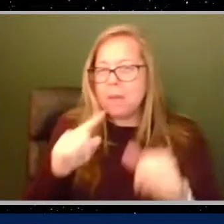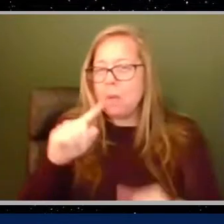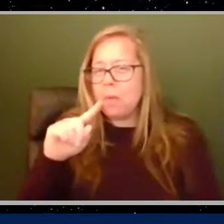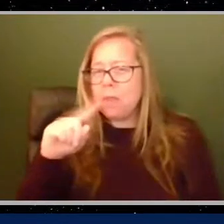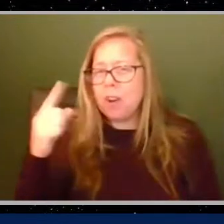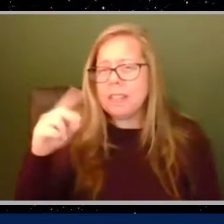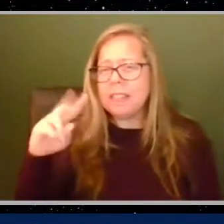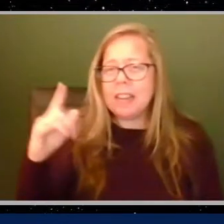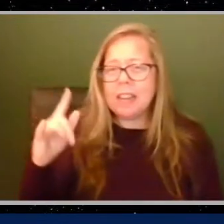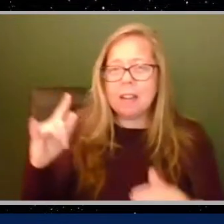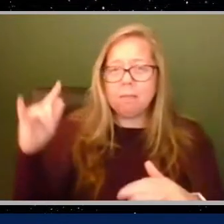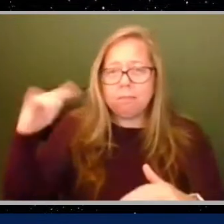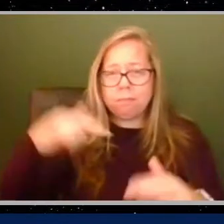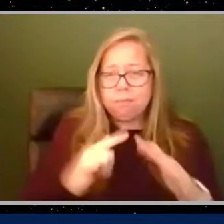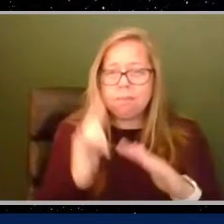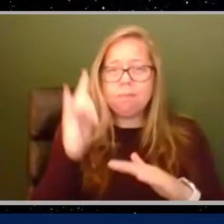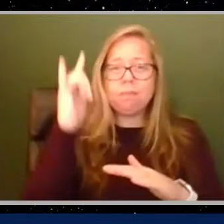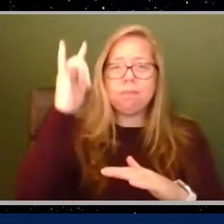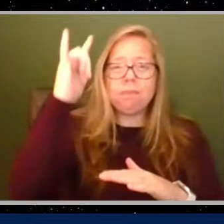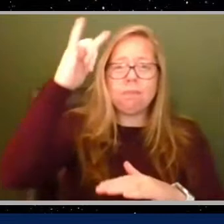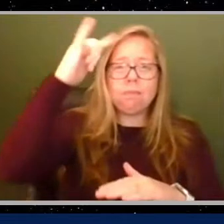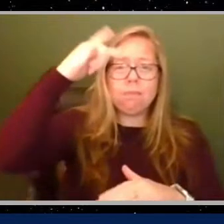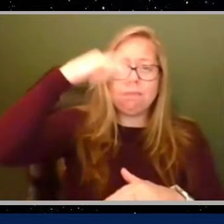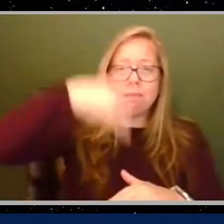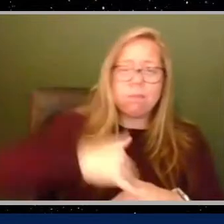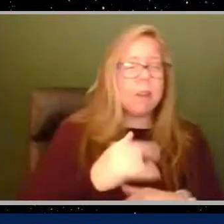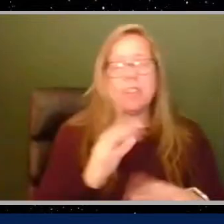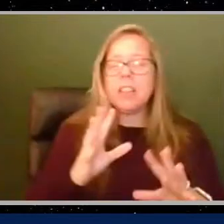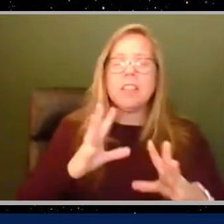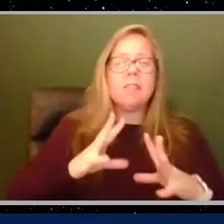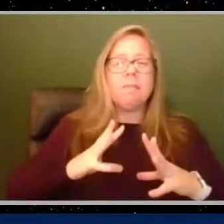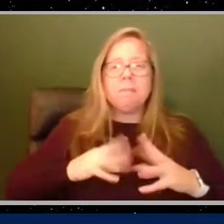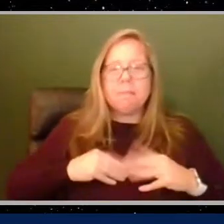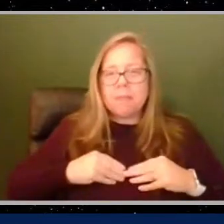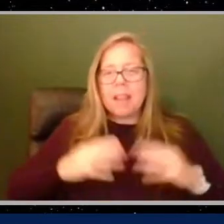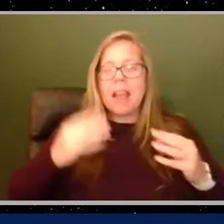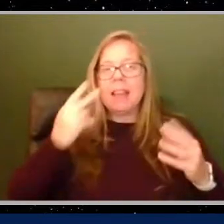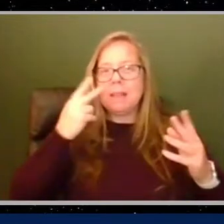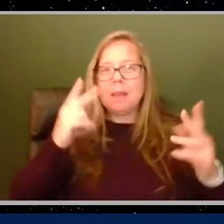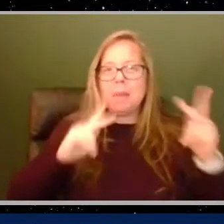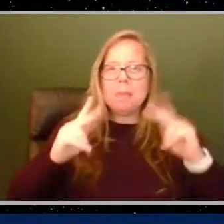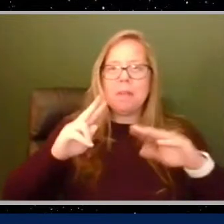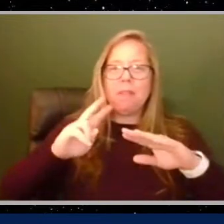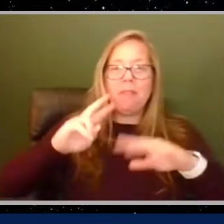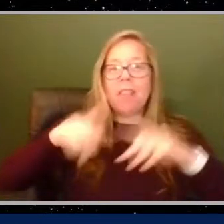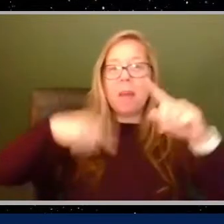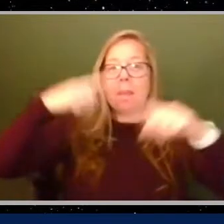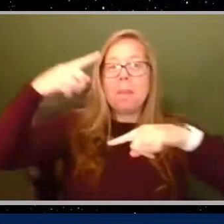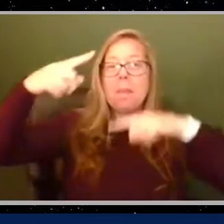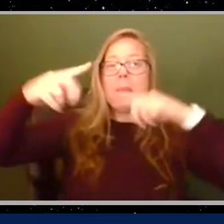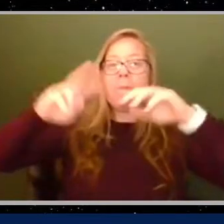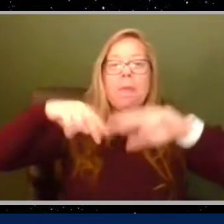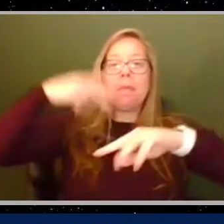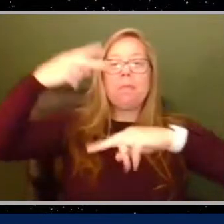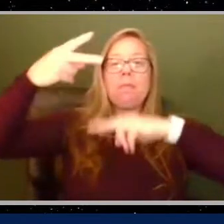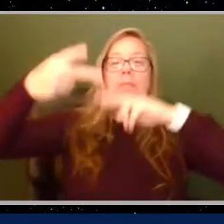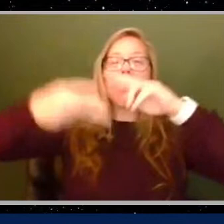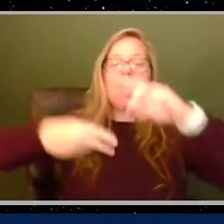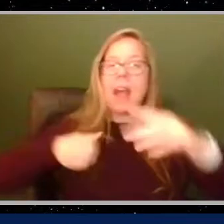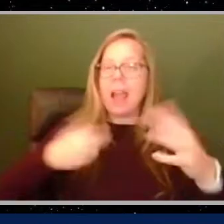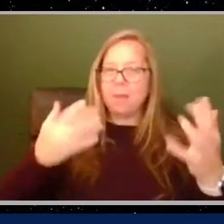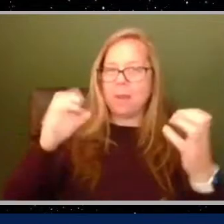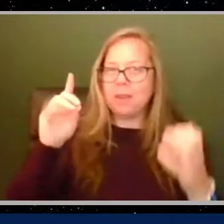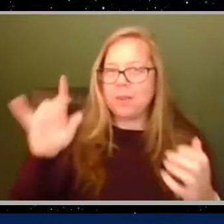them, and just soak it all in. Like one of them, of course, you see everyone on the flight doing the flips. I wanted to be upside down. And so it took some help. But